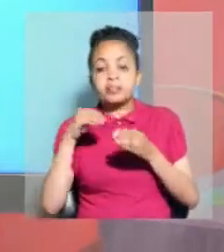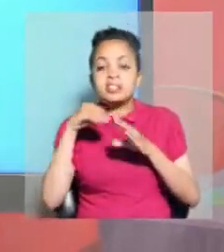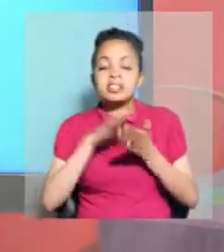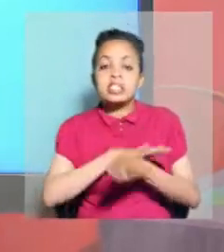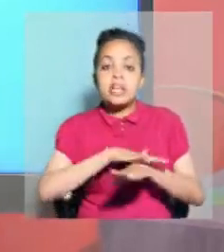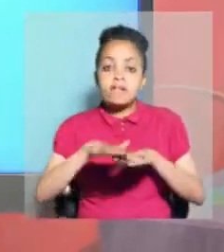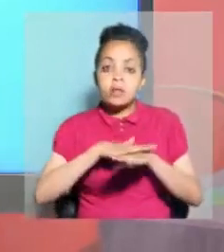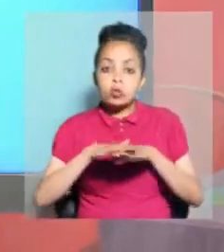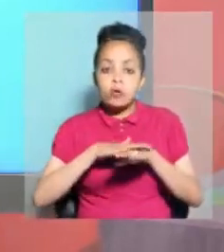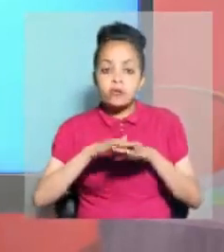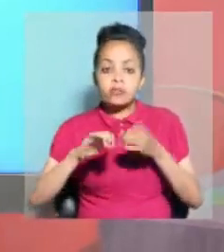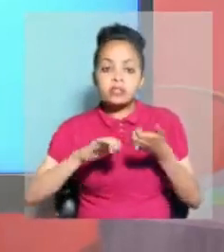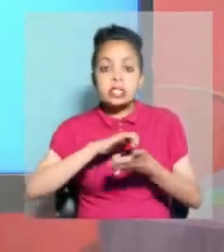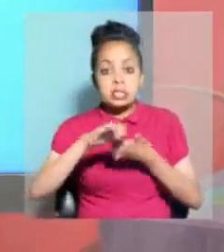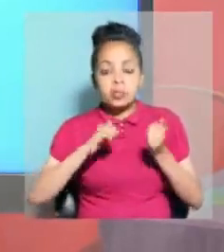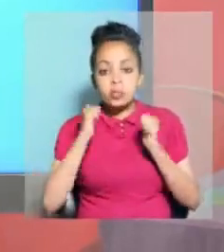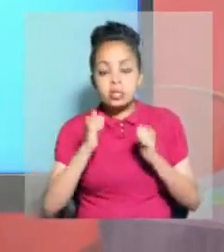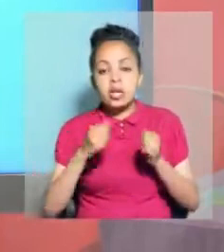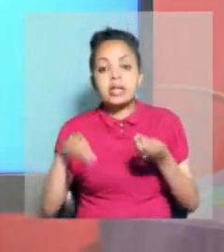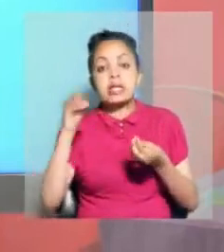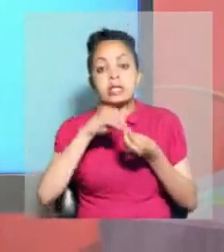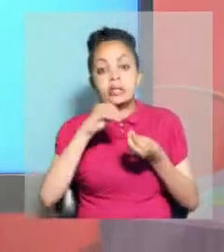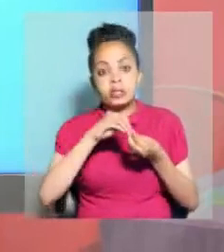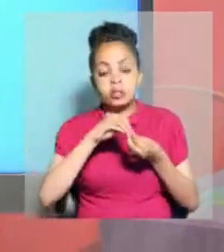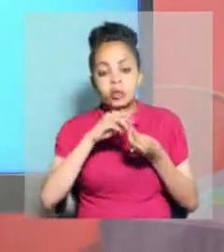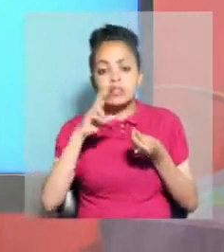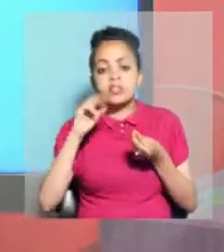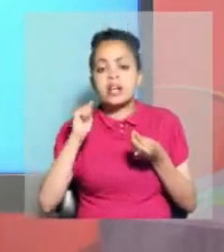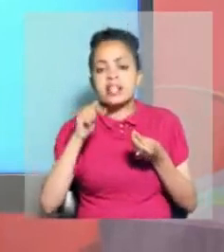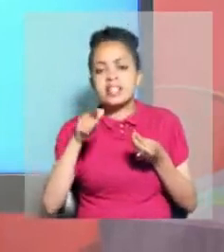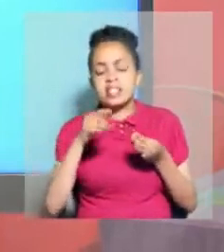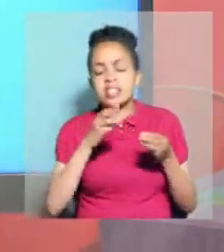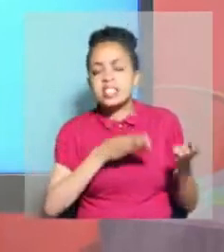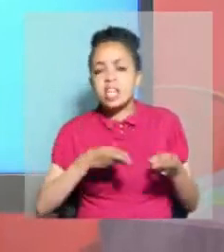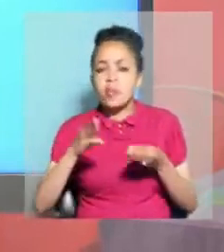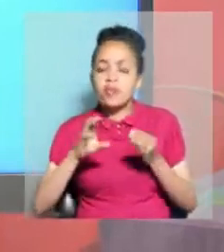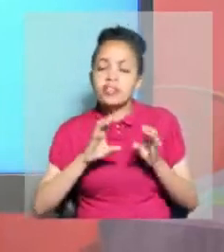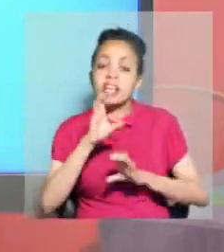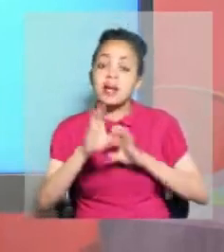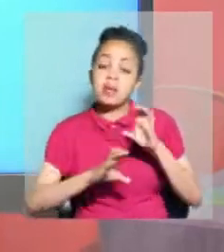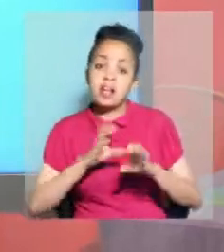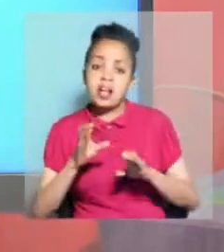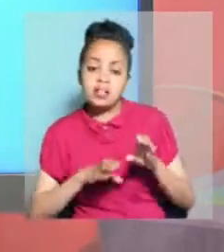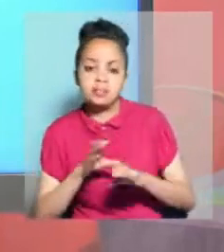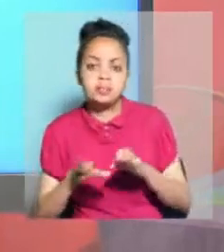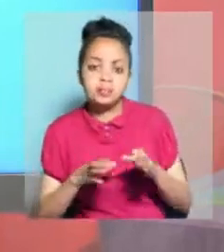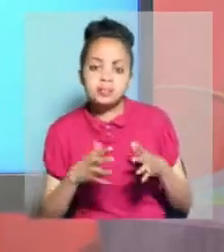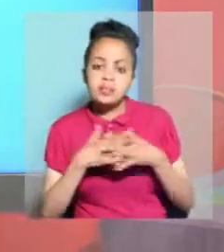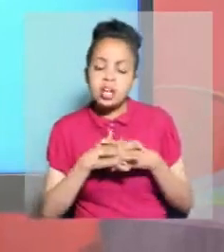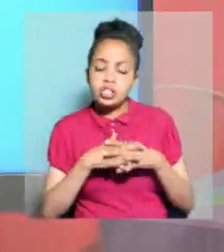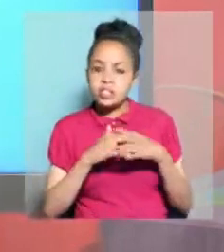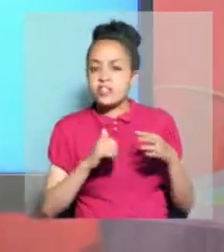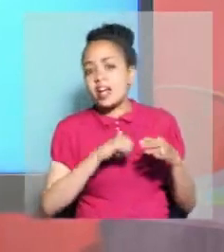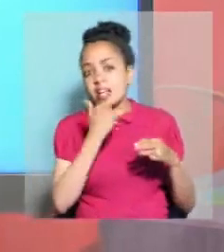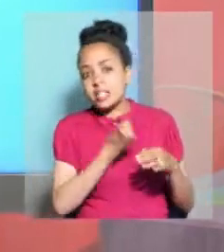enzyme, which can increase the rate on the system of chemical reaction. But if